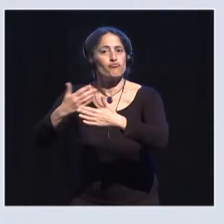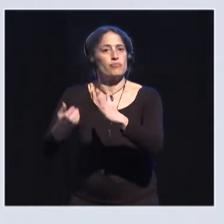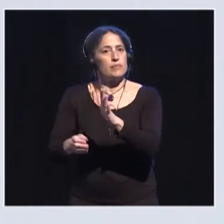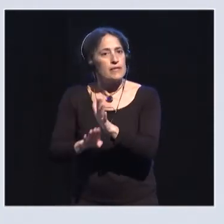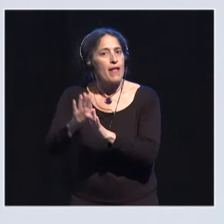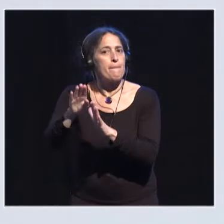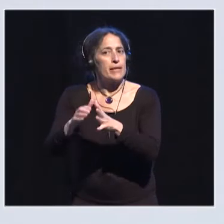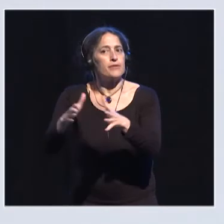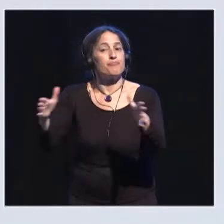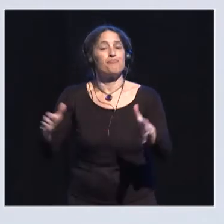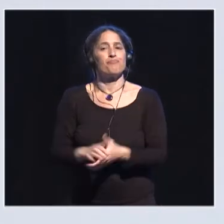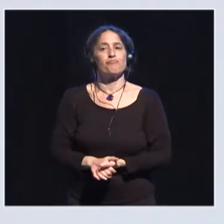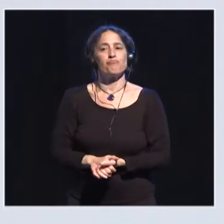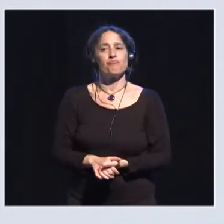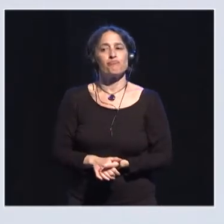that's a big amount of money